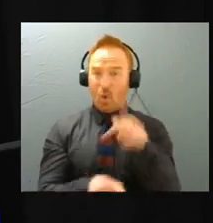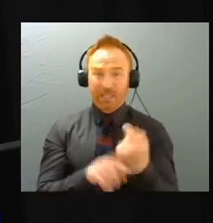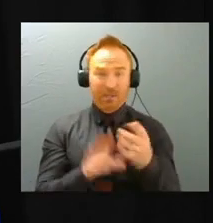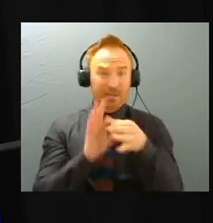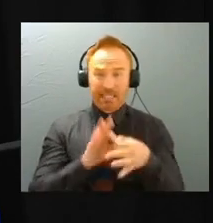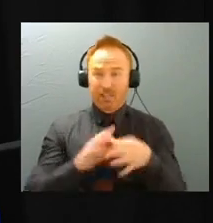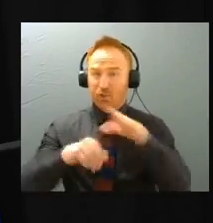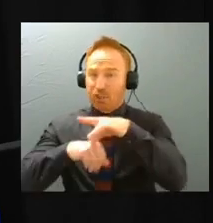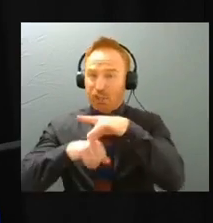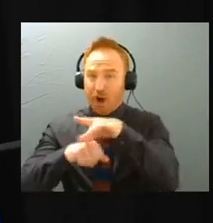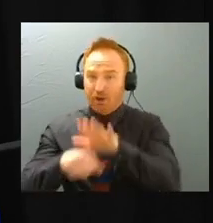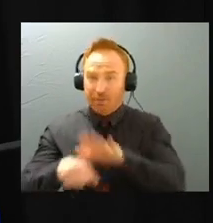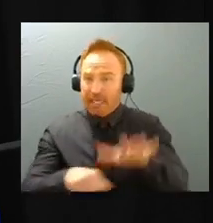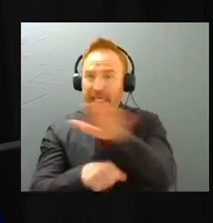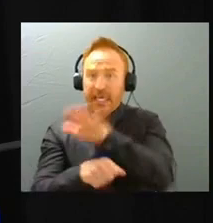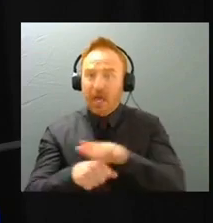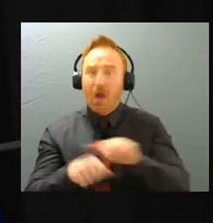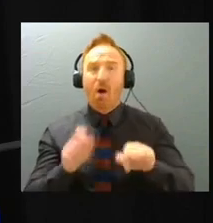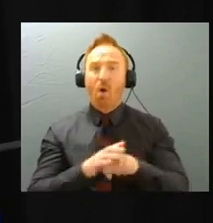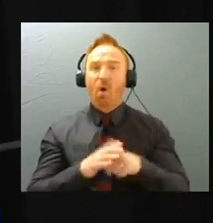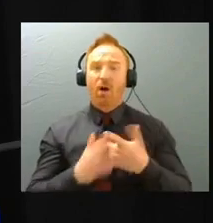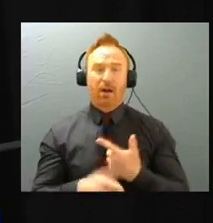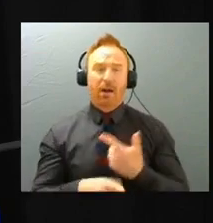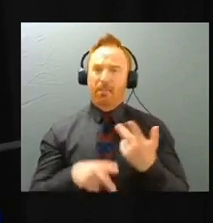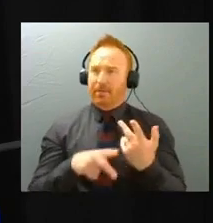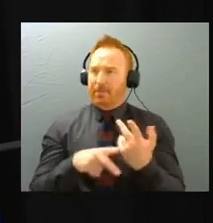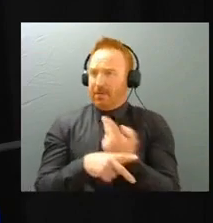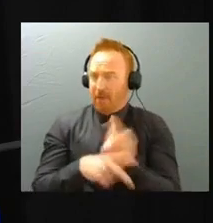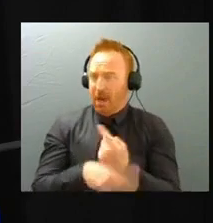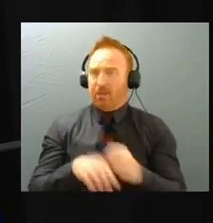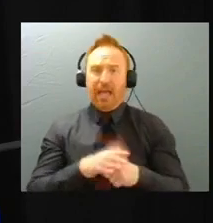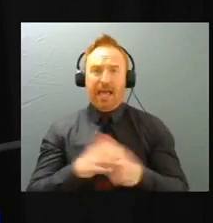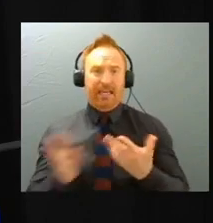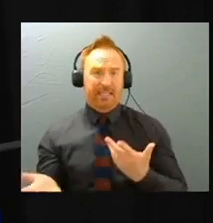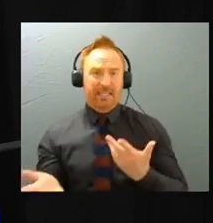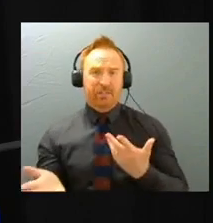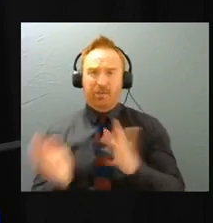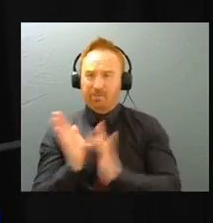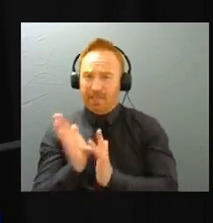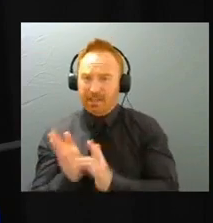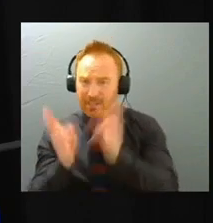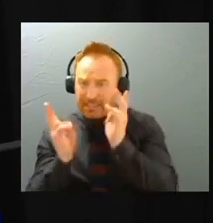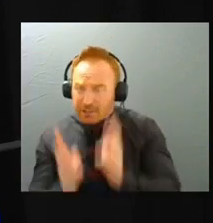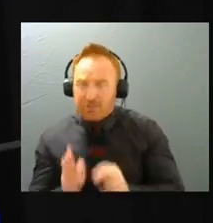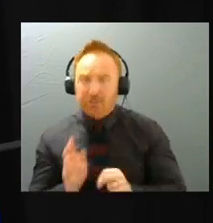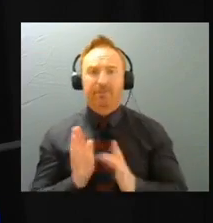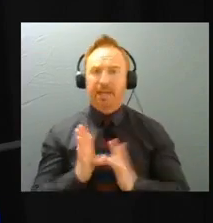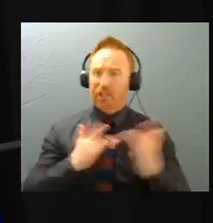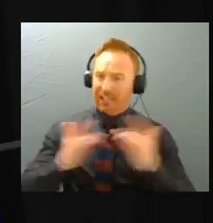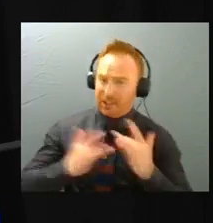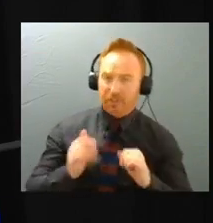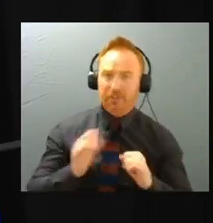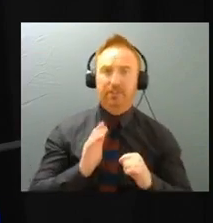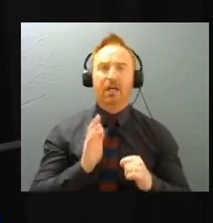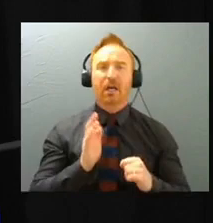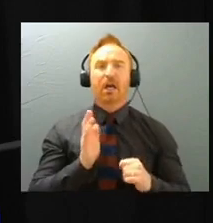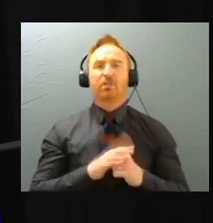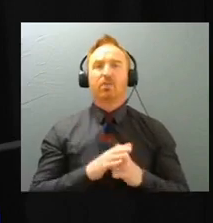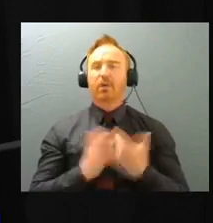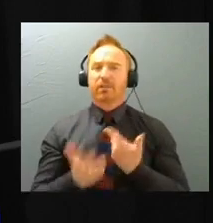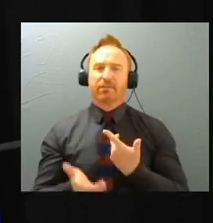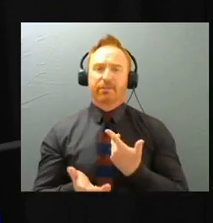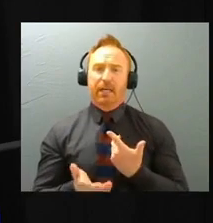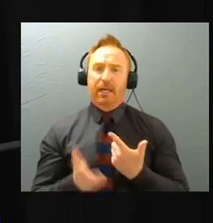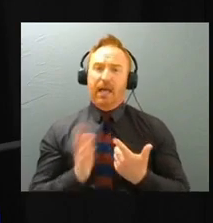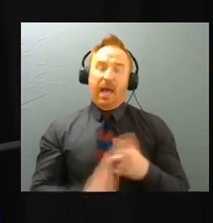ease of getting here, but also epidemiology. And at this time, knowing that Northwest Territories and Nunavut are entering into their own